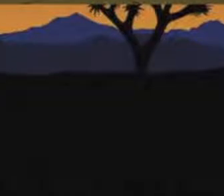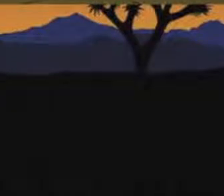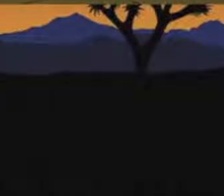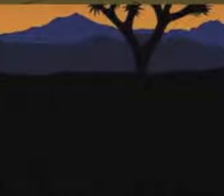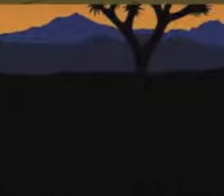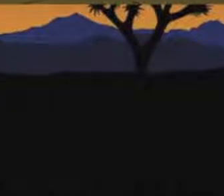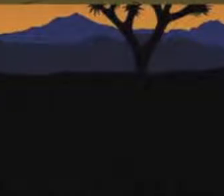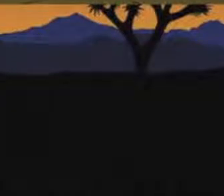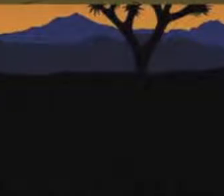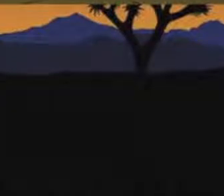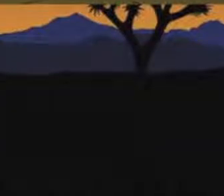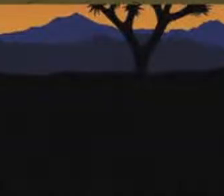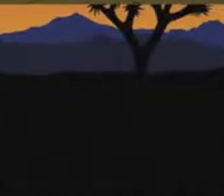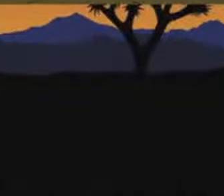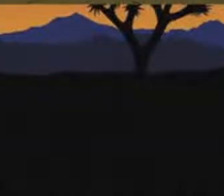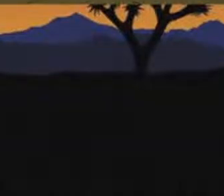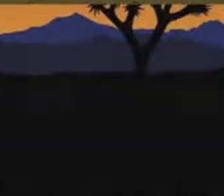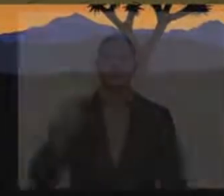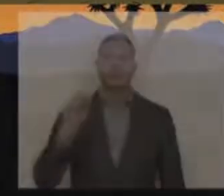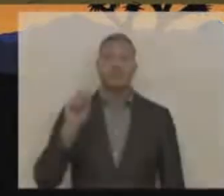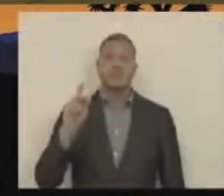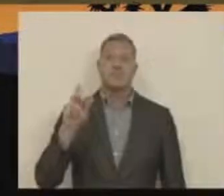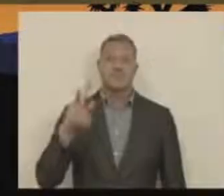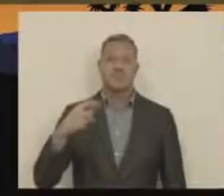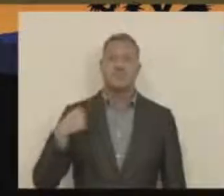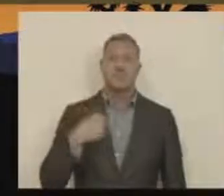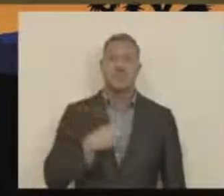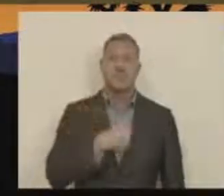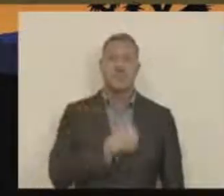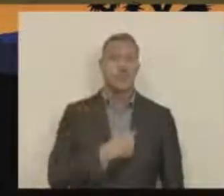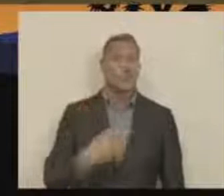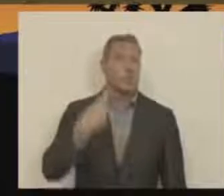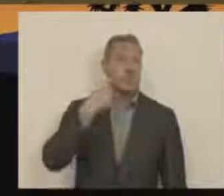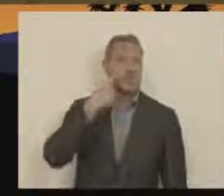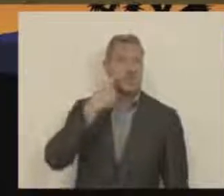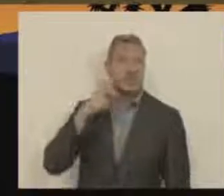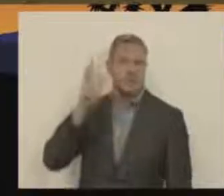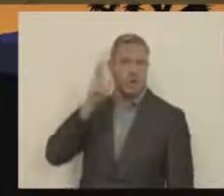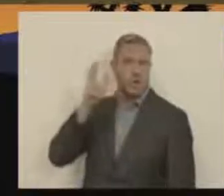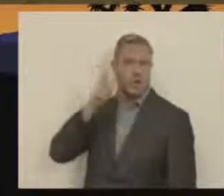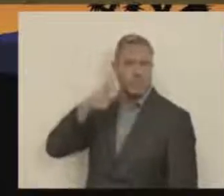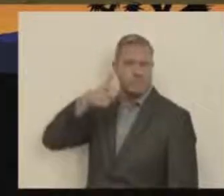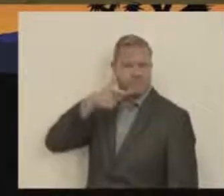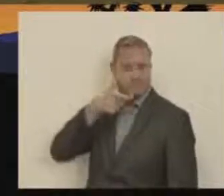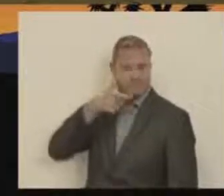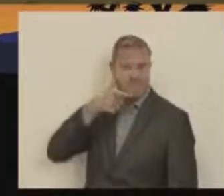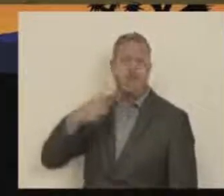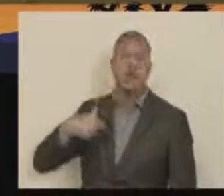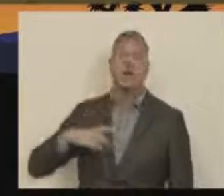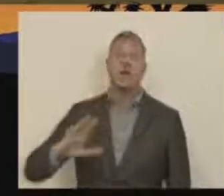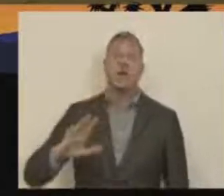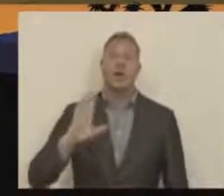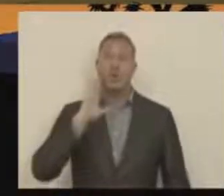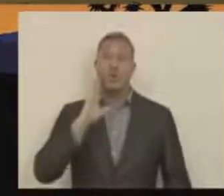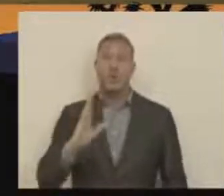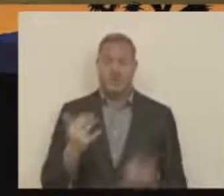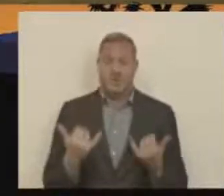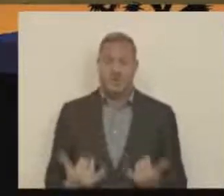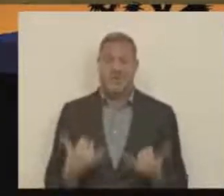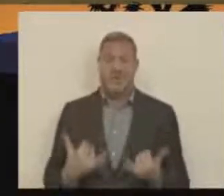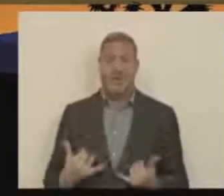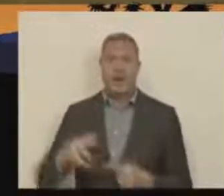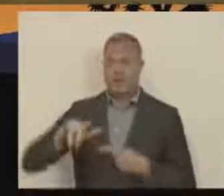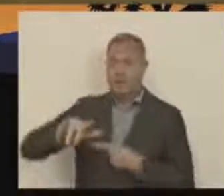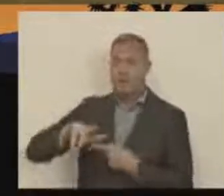All right, everyone, what we just heard over comms is that the Cosmic Girl is going to start doing a 5-minute idle of the engines.